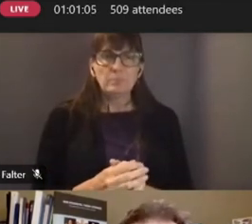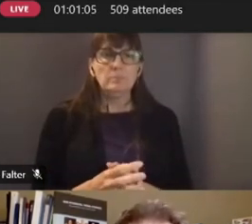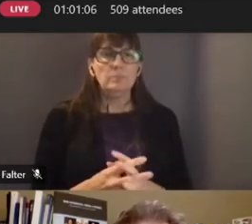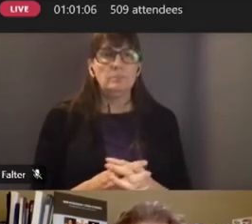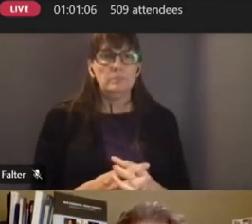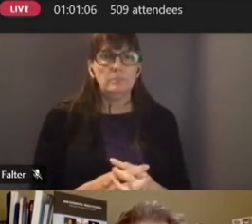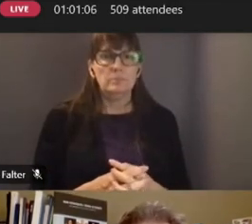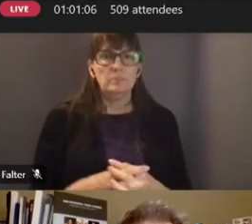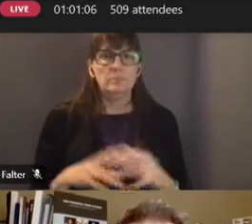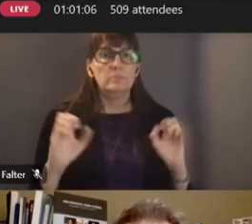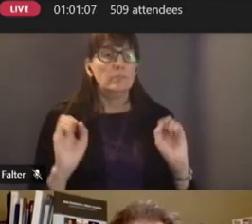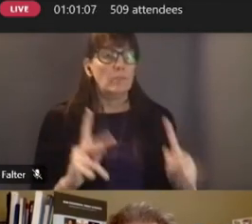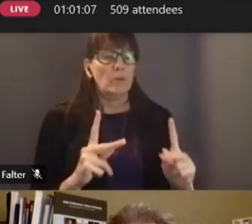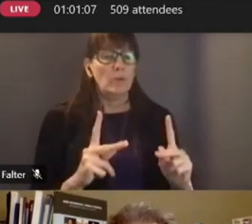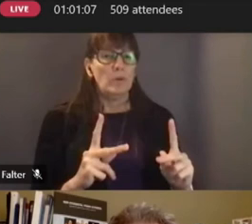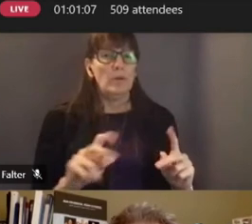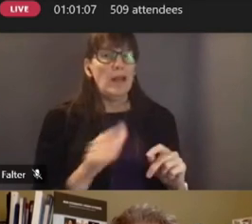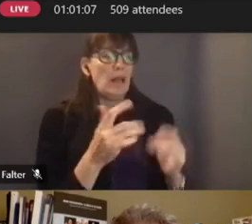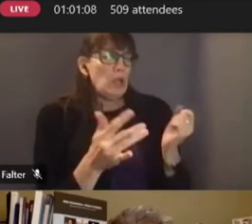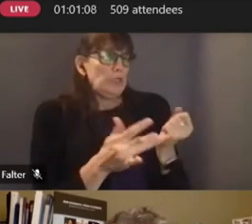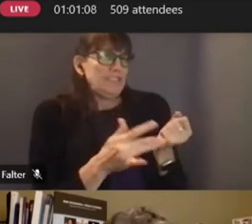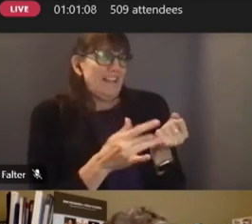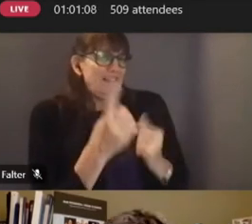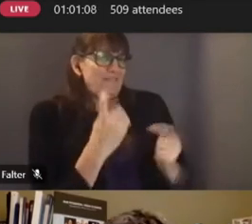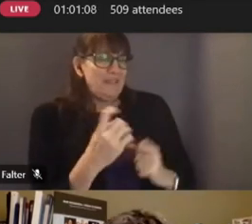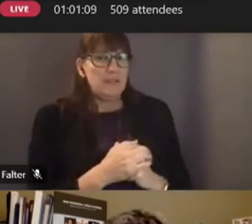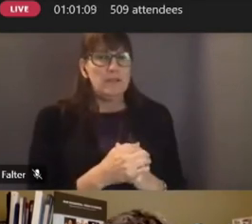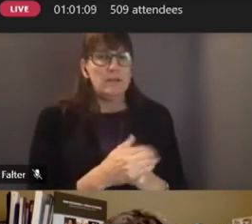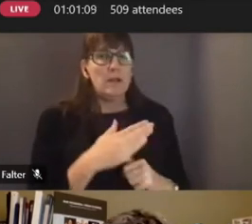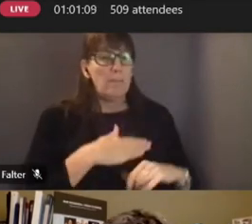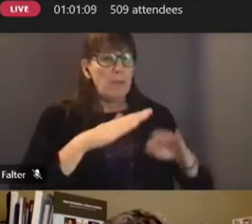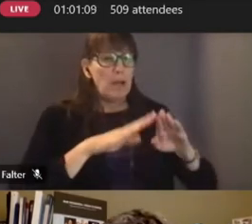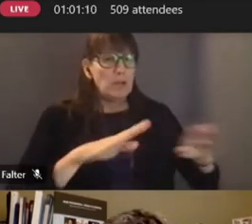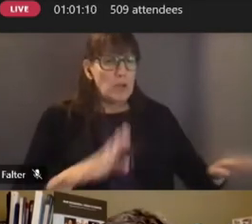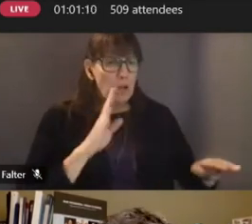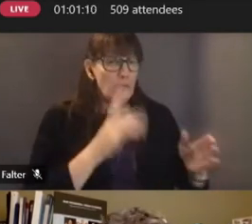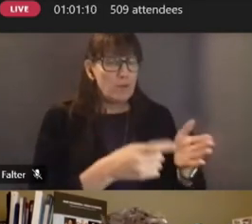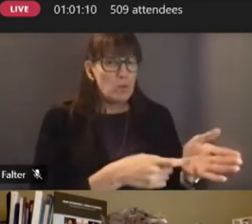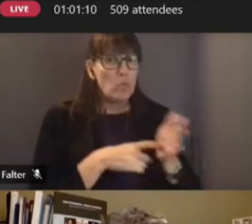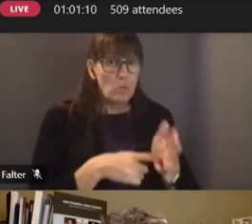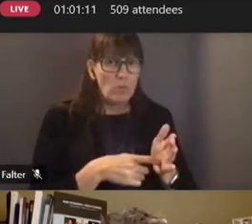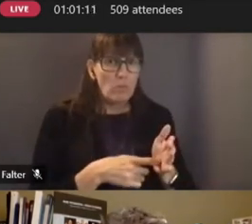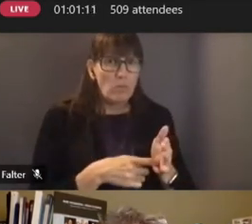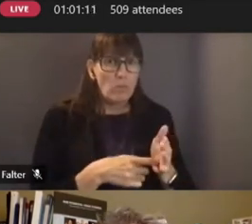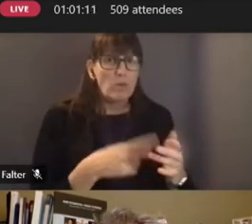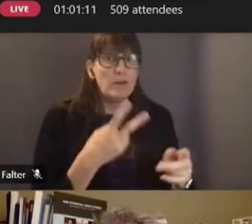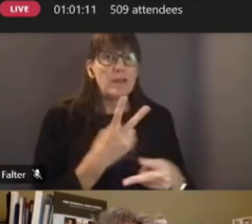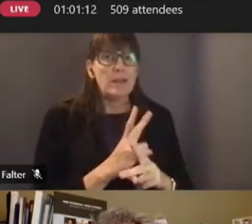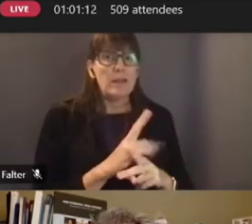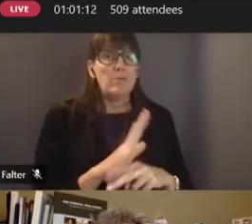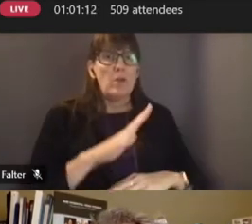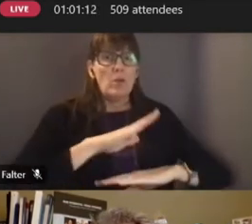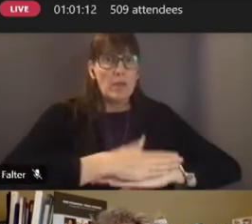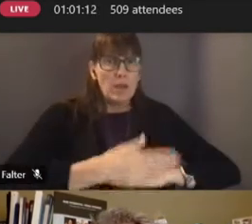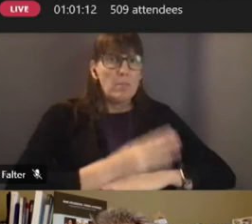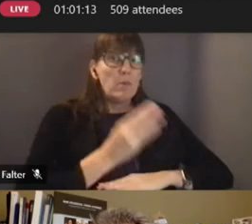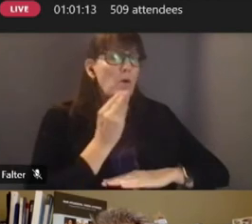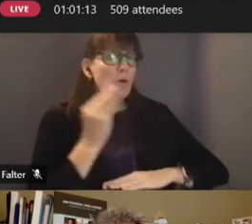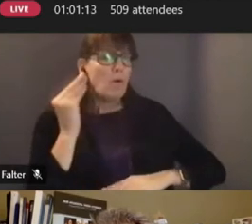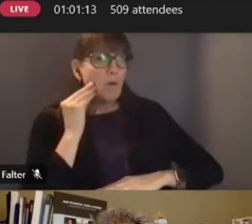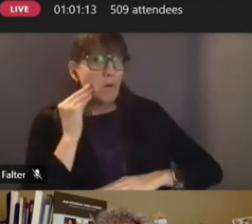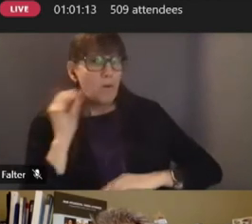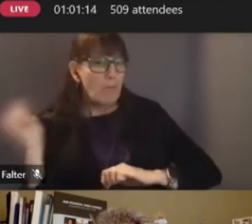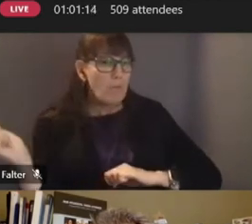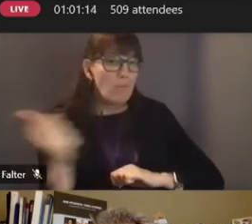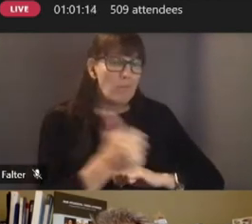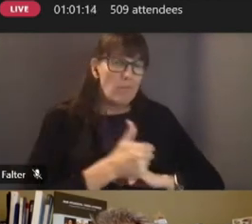Okay, here's another technical question. Will my child be required to carry their electronic device home and back to school each